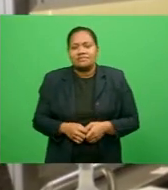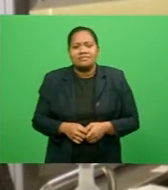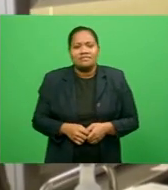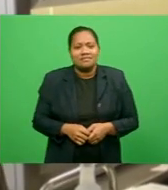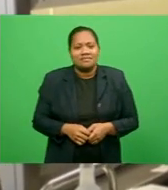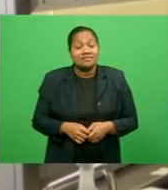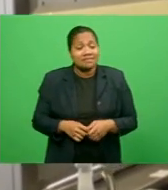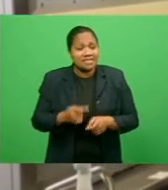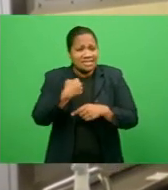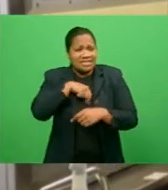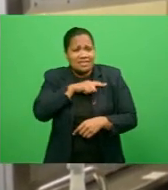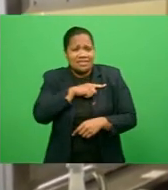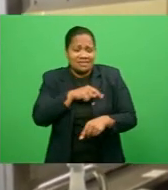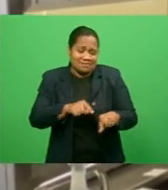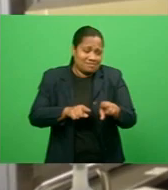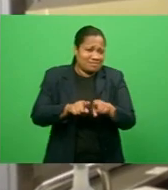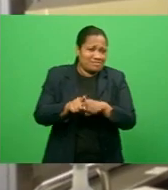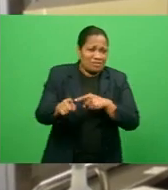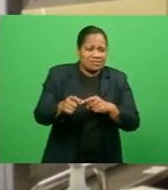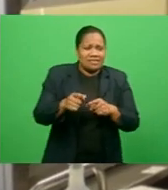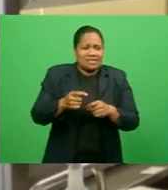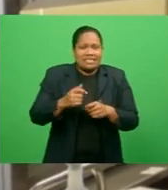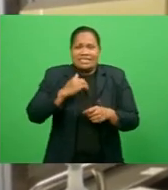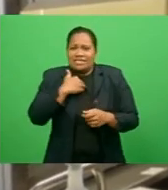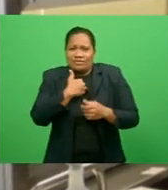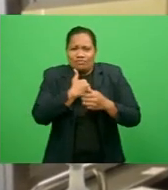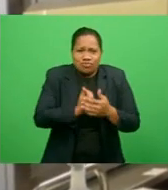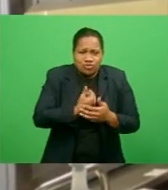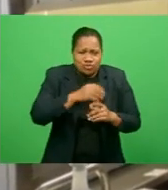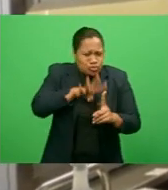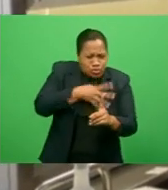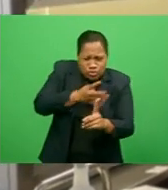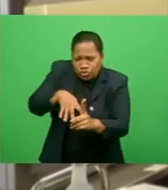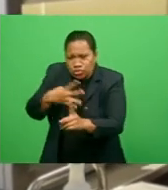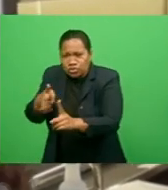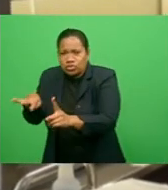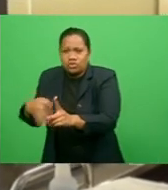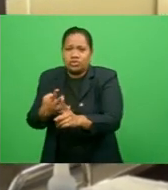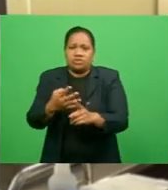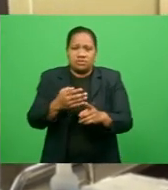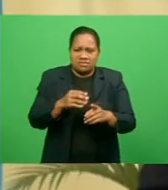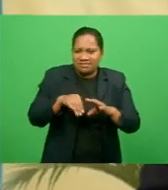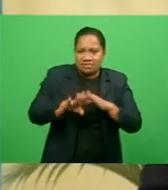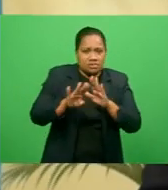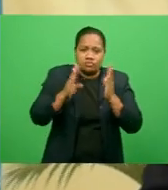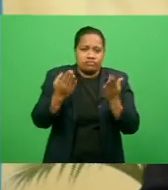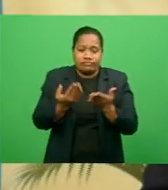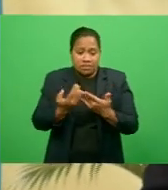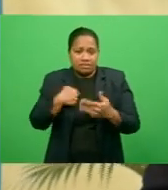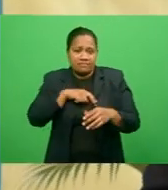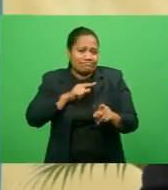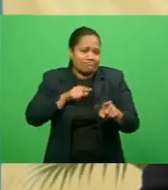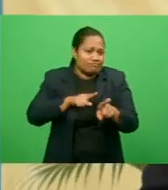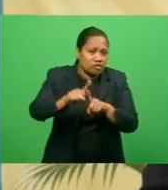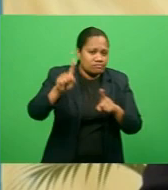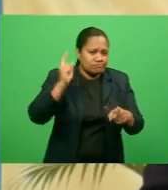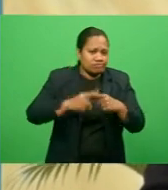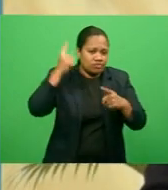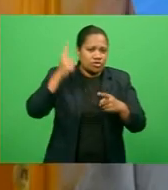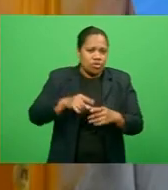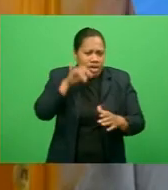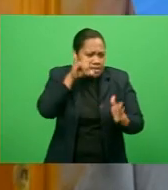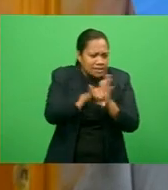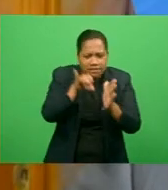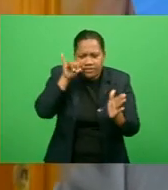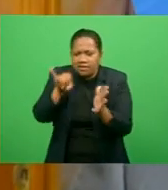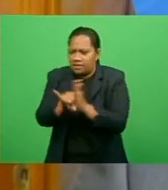We ran the most exhaustive contact tracing effort in the world, identifying every known contact of every confirmed